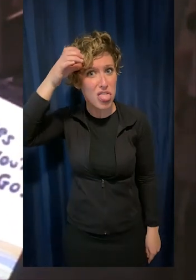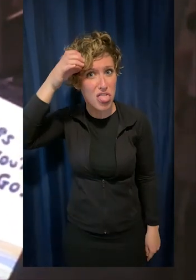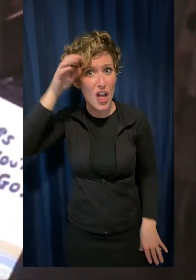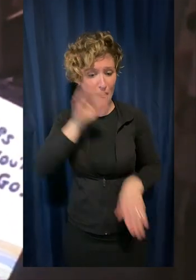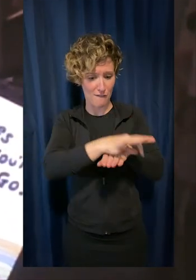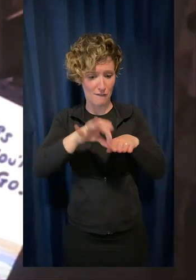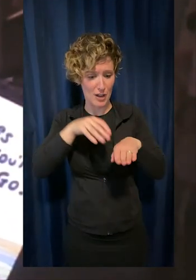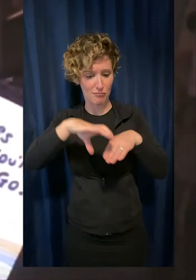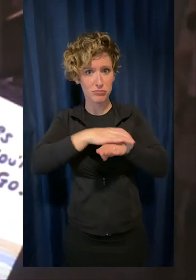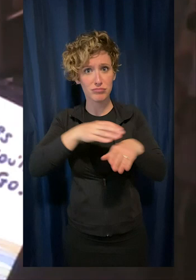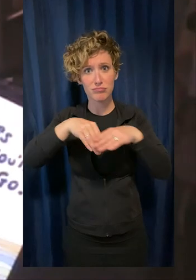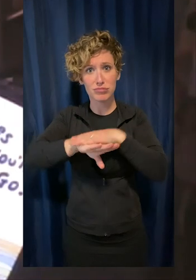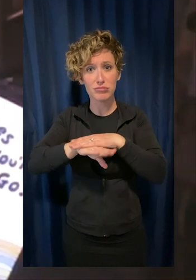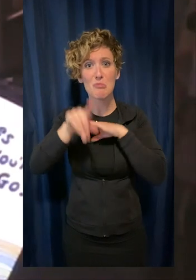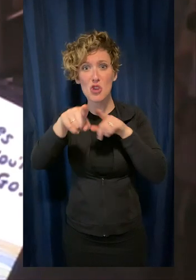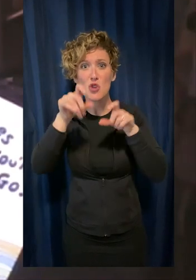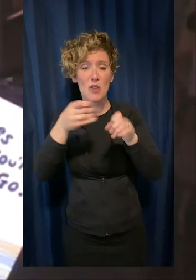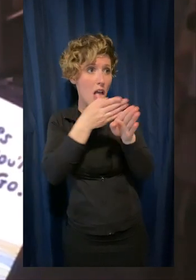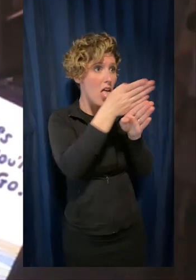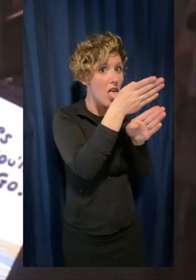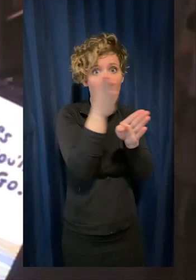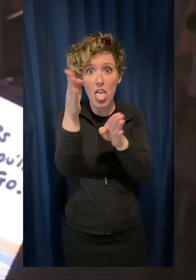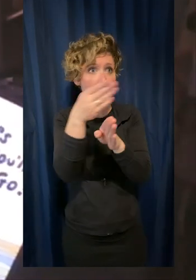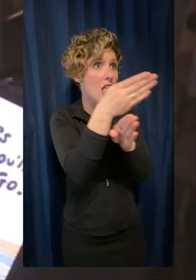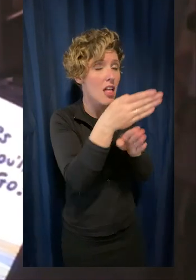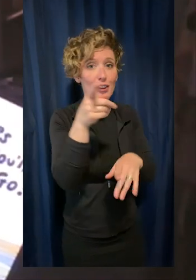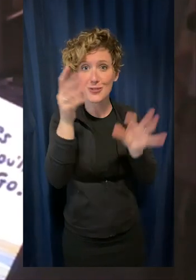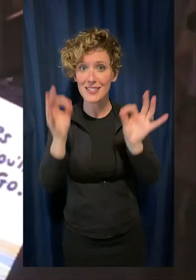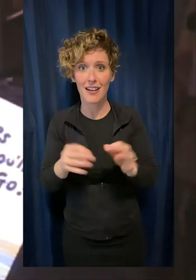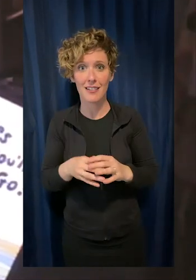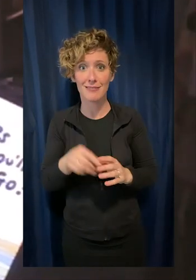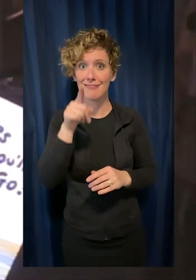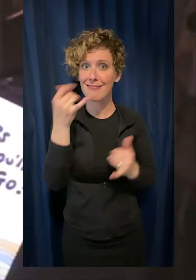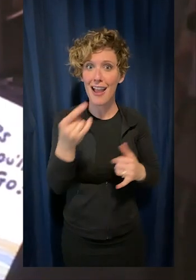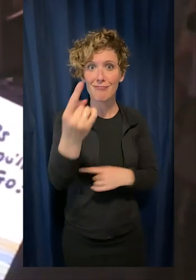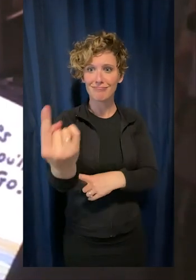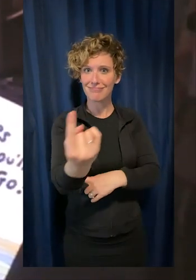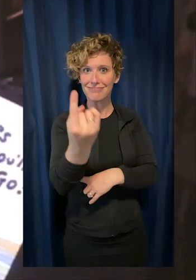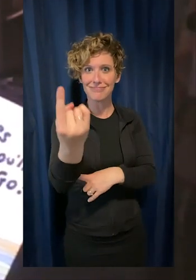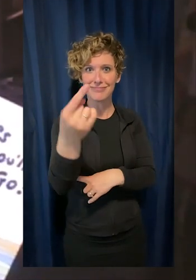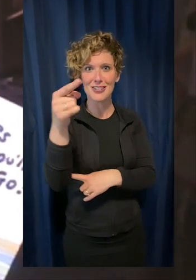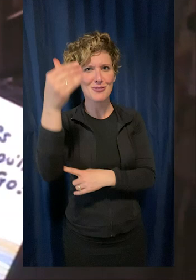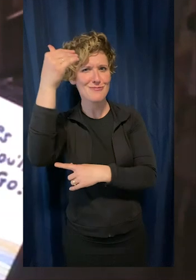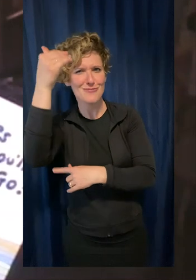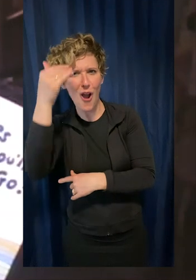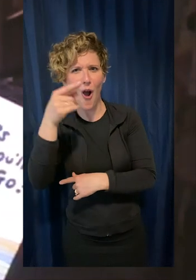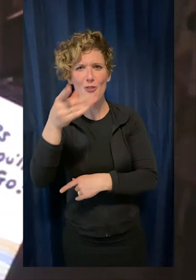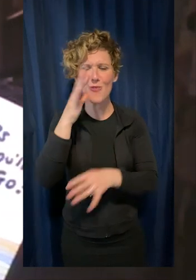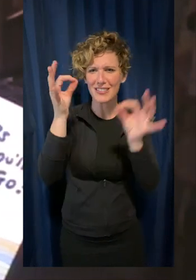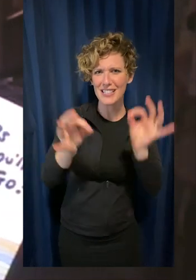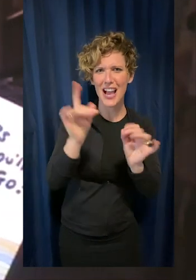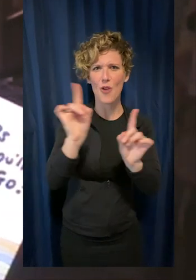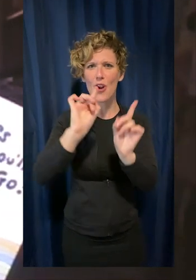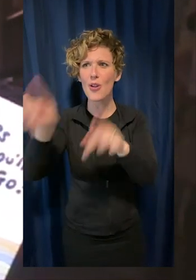yourself any direction you choose. You're on your own, and you know what you know, and you are the one who will decide where to go. You'll look up and